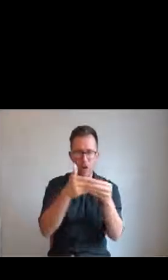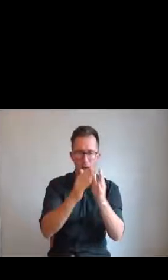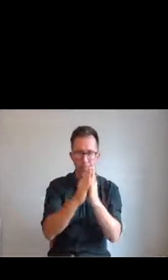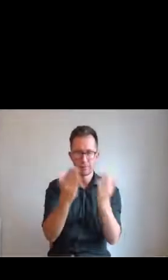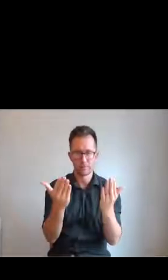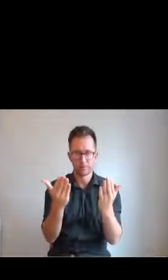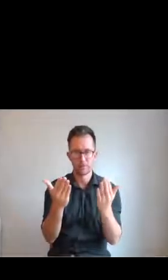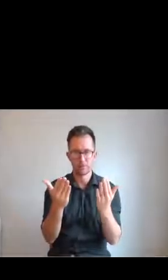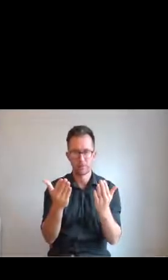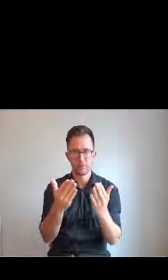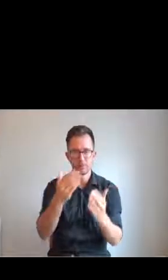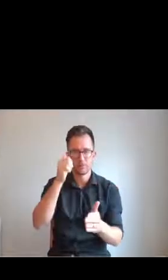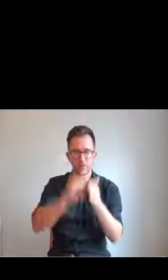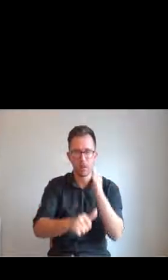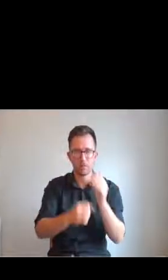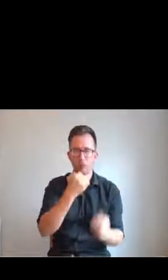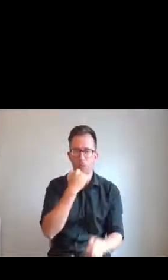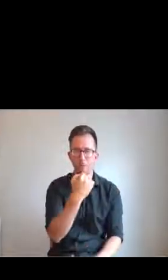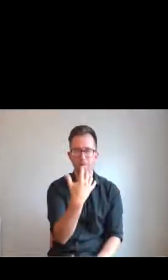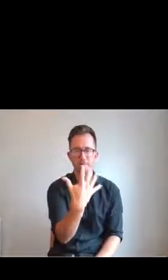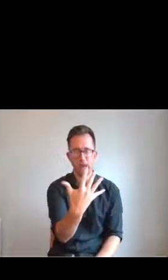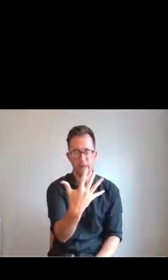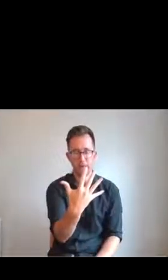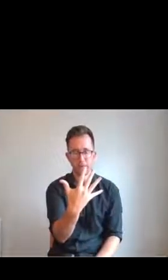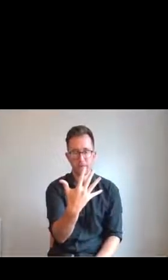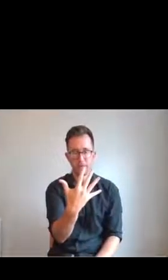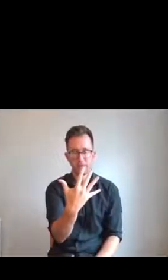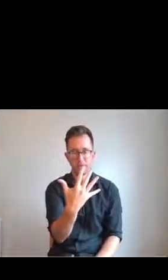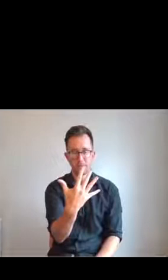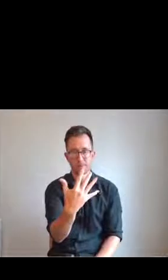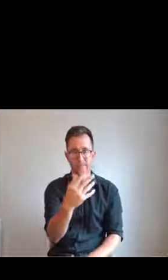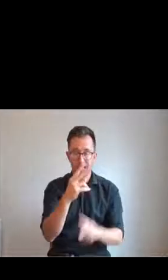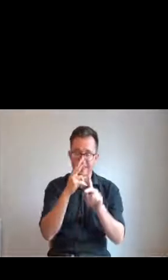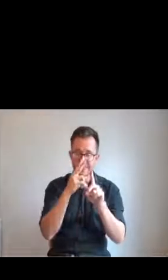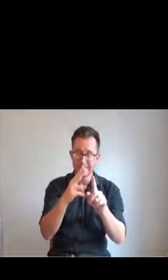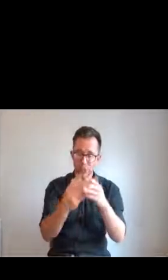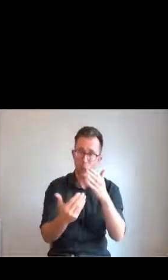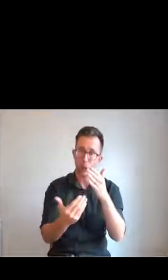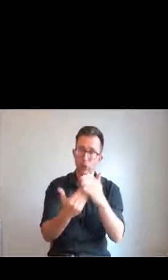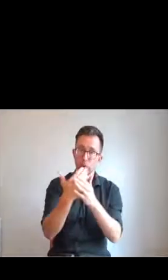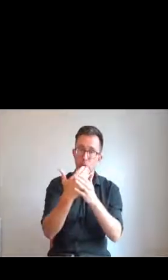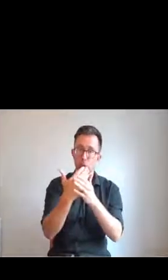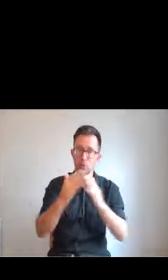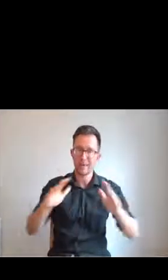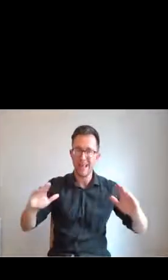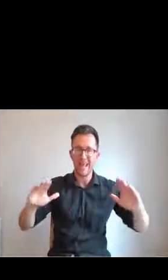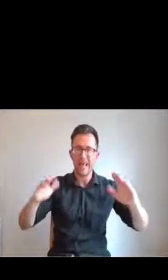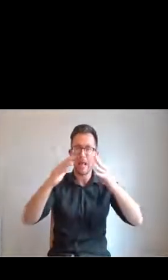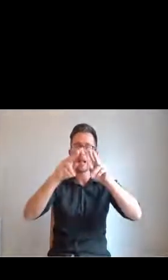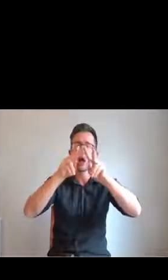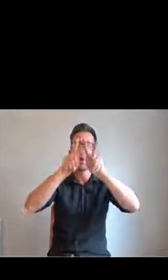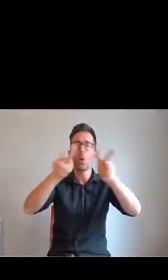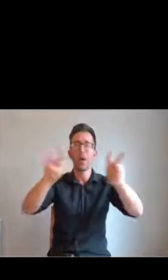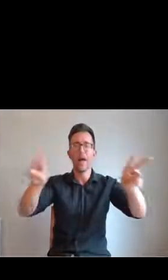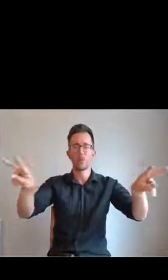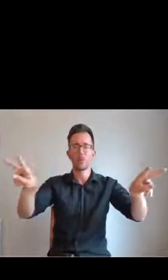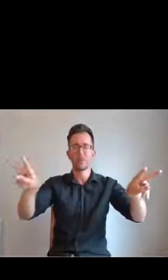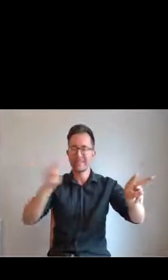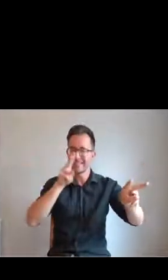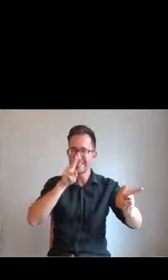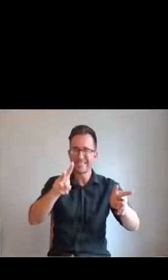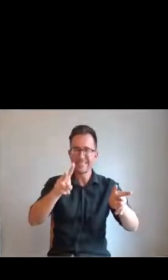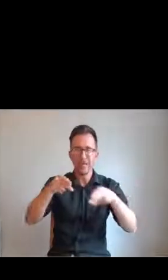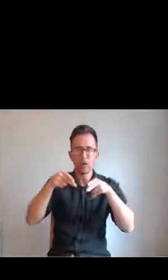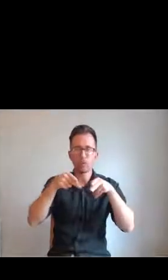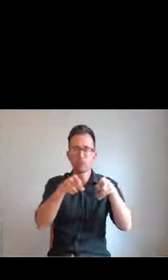Starting with number 5 on the map, you can see where we propose the lookout over the River Thames estuary that we discussed